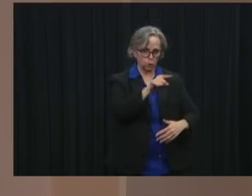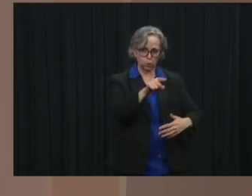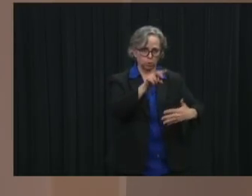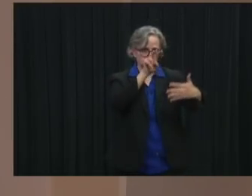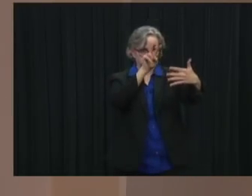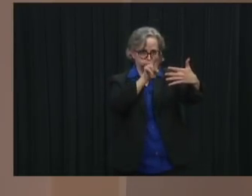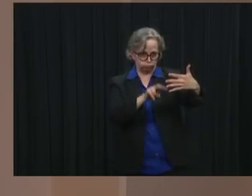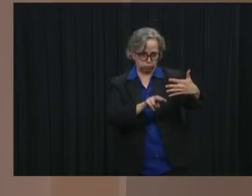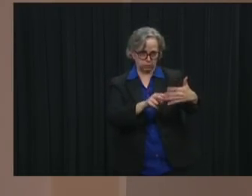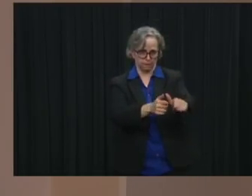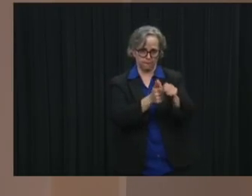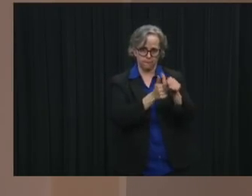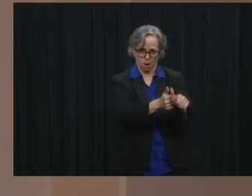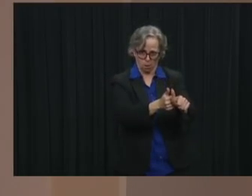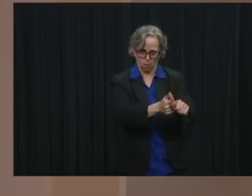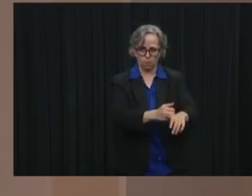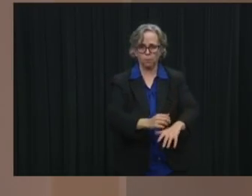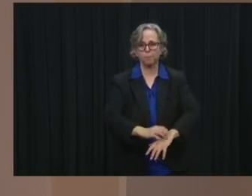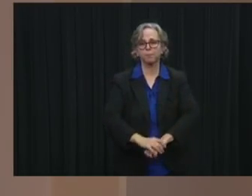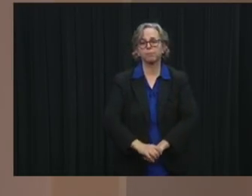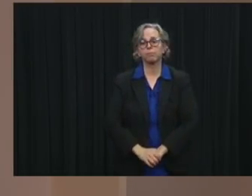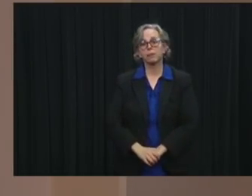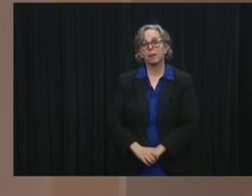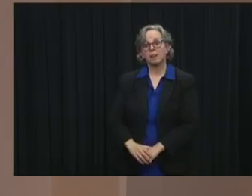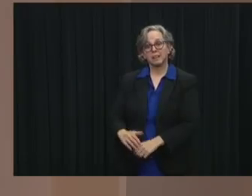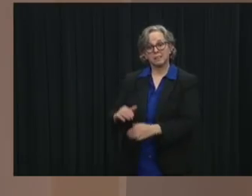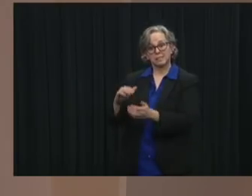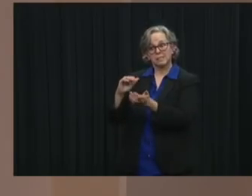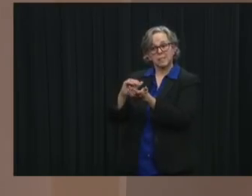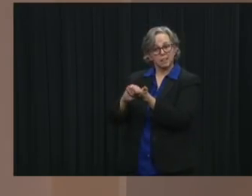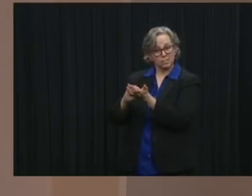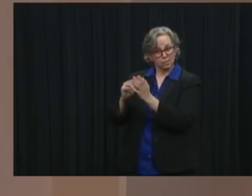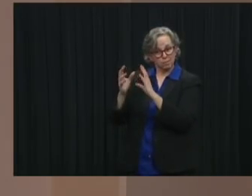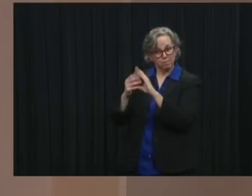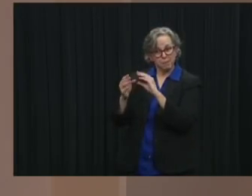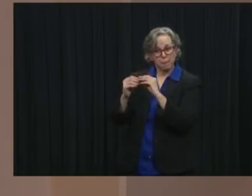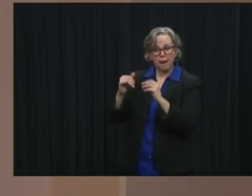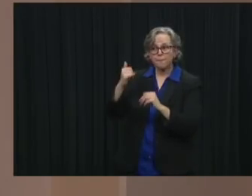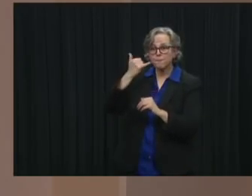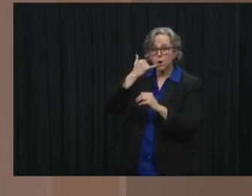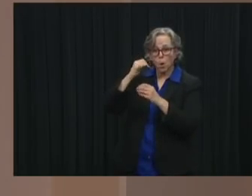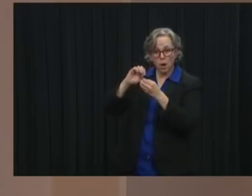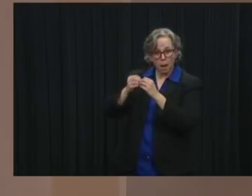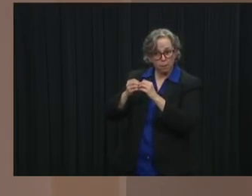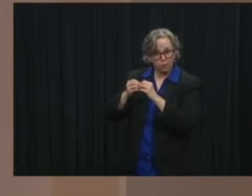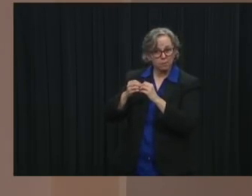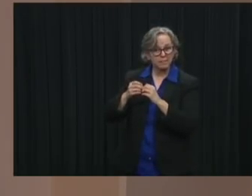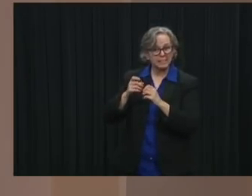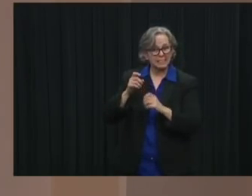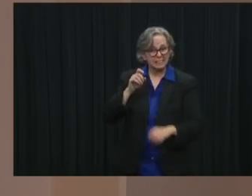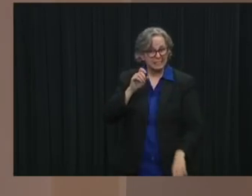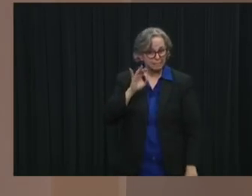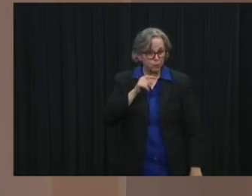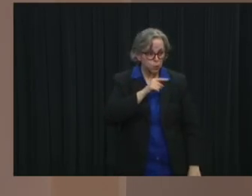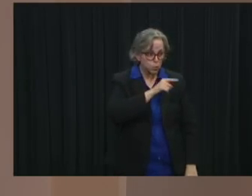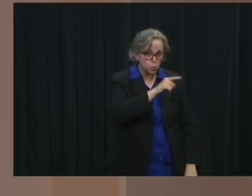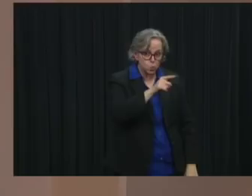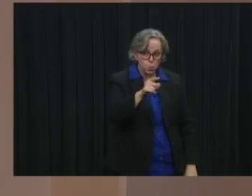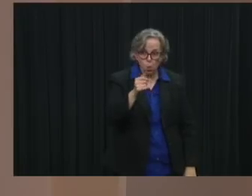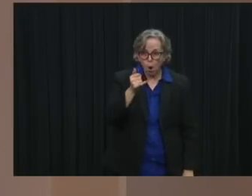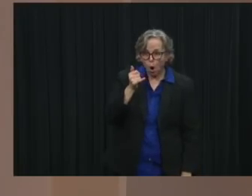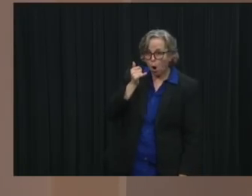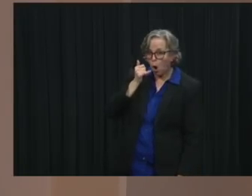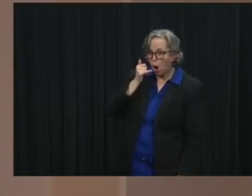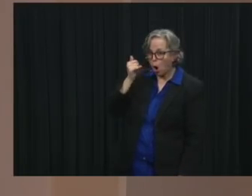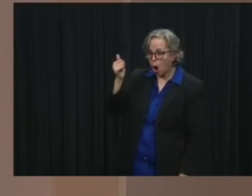hotline that we have. If you call the hotline, they should give you the same exact guidance that I am giving you today. We've asked them to do that.